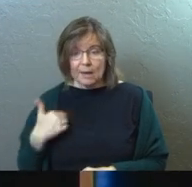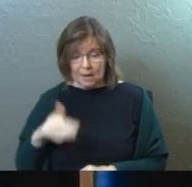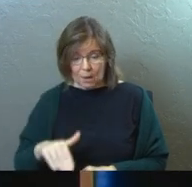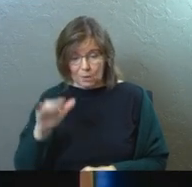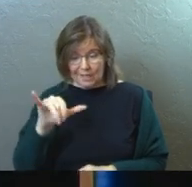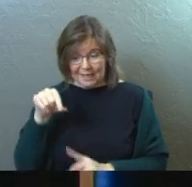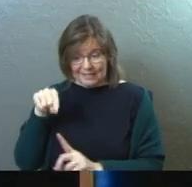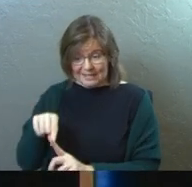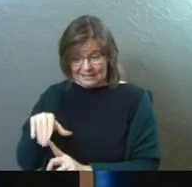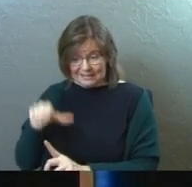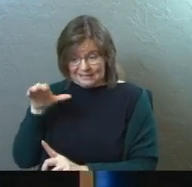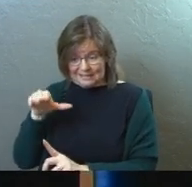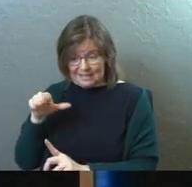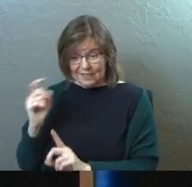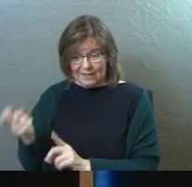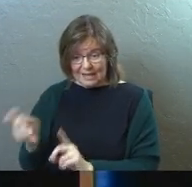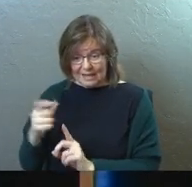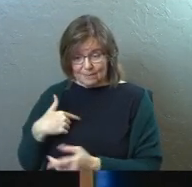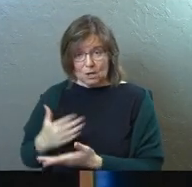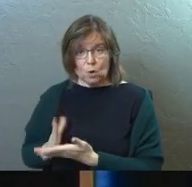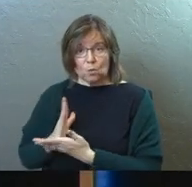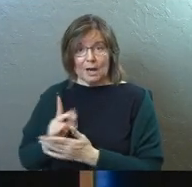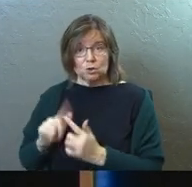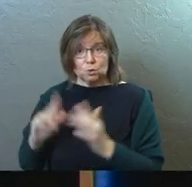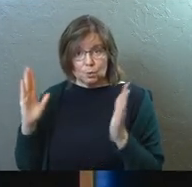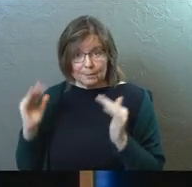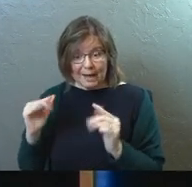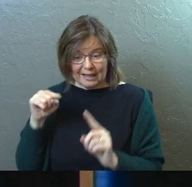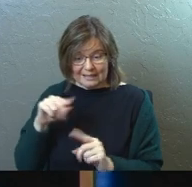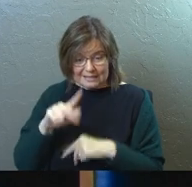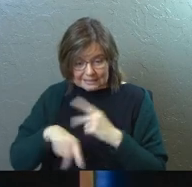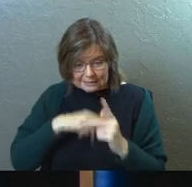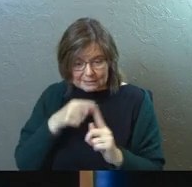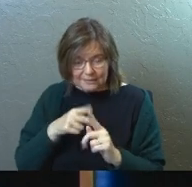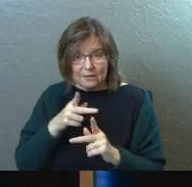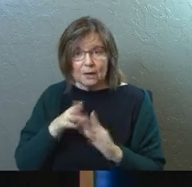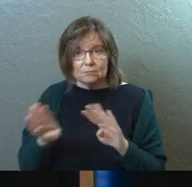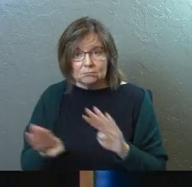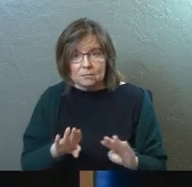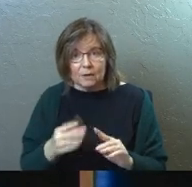I raised you like this, and that gave me a right to expect this kind of